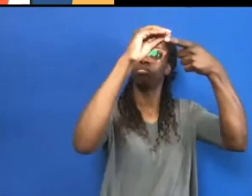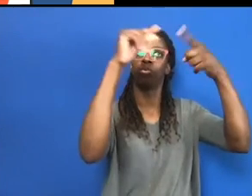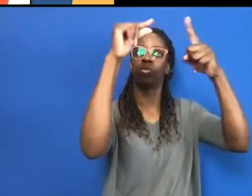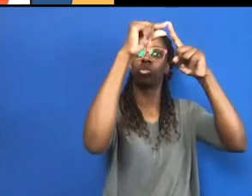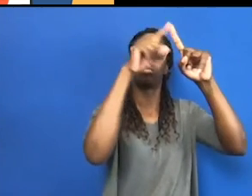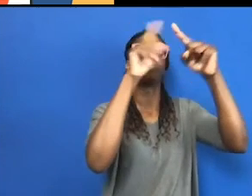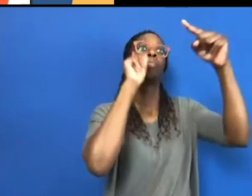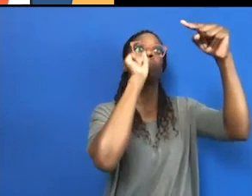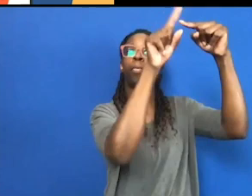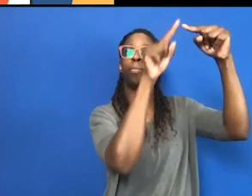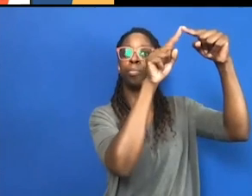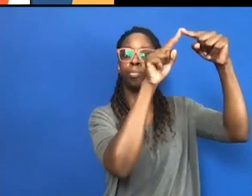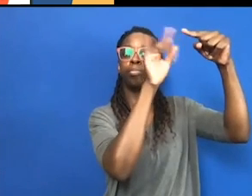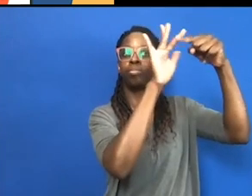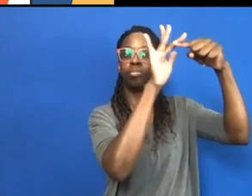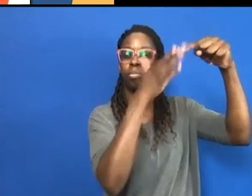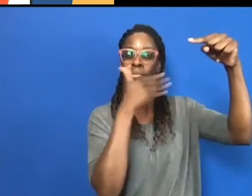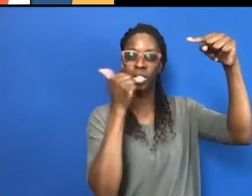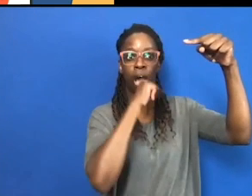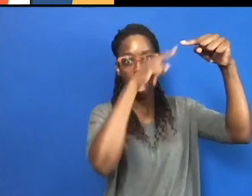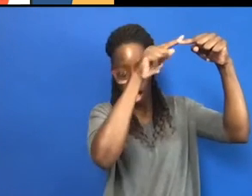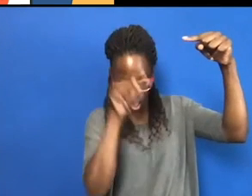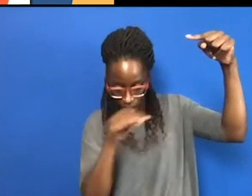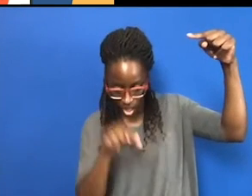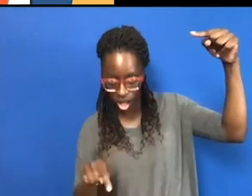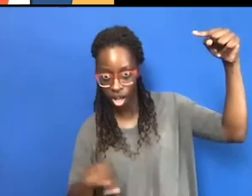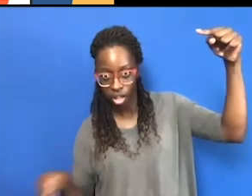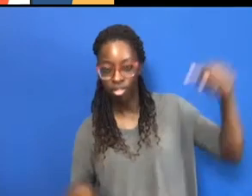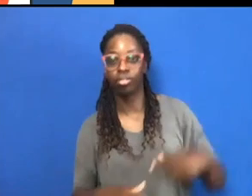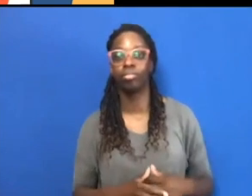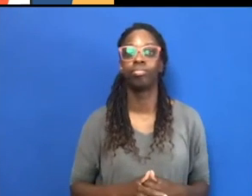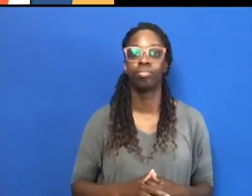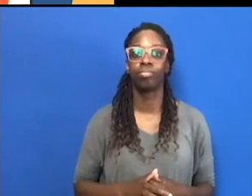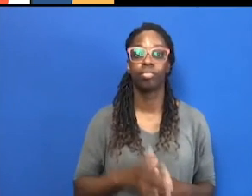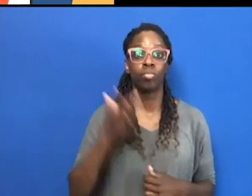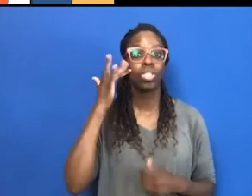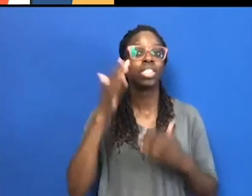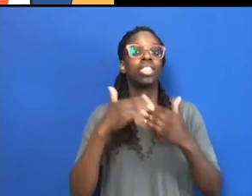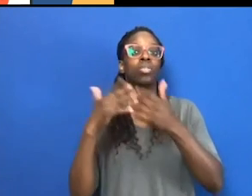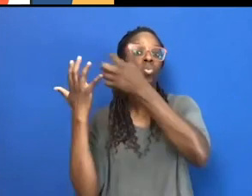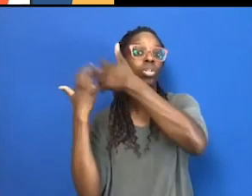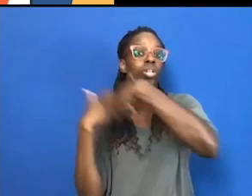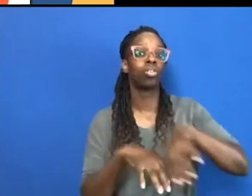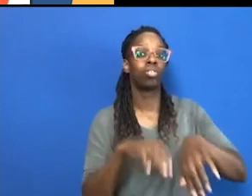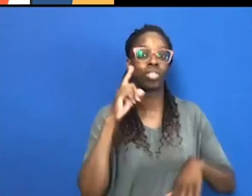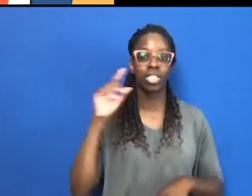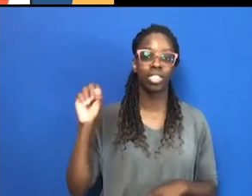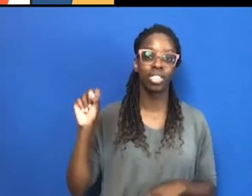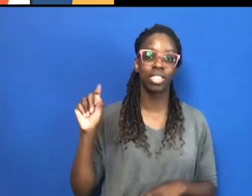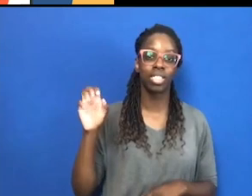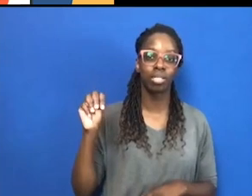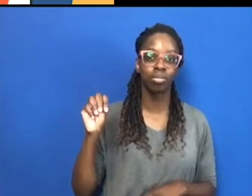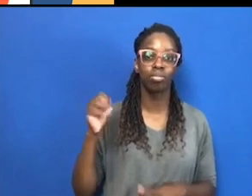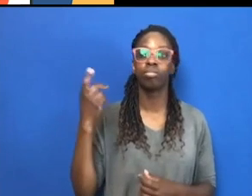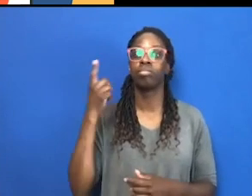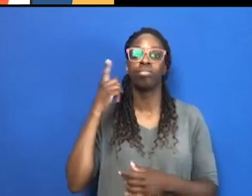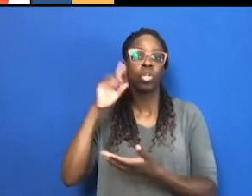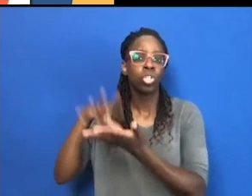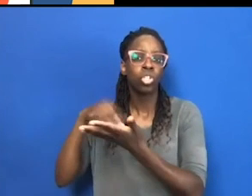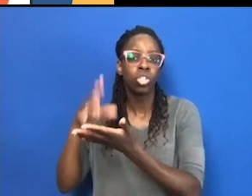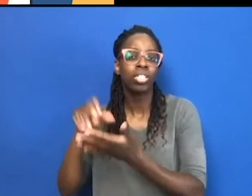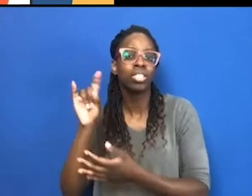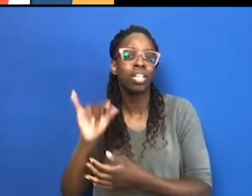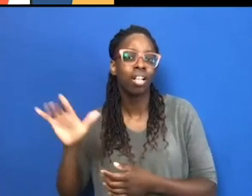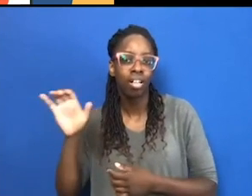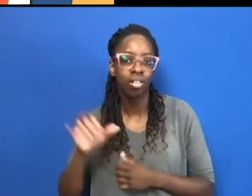to more integration of STEM in early learning environments. And then finally, our next step in this review process is to go